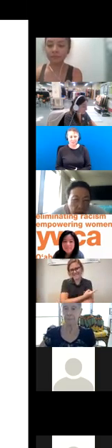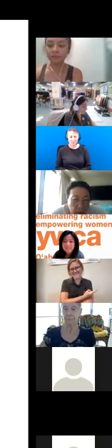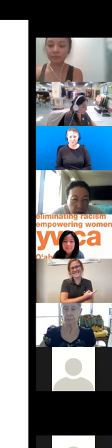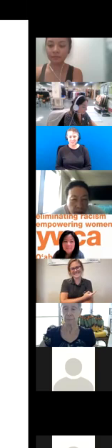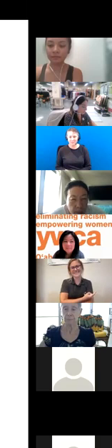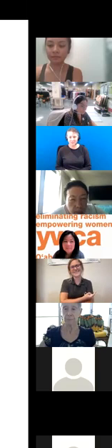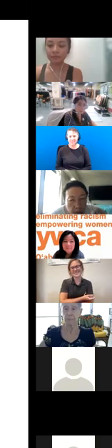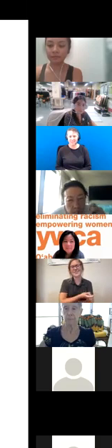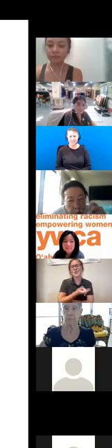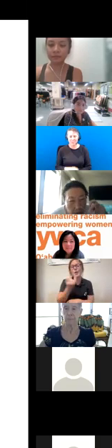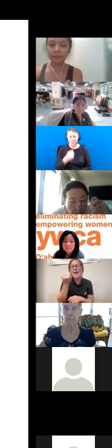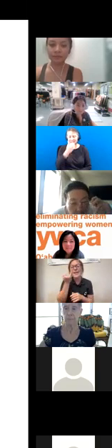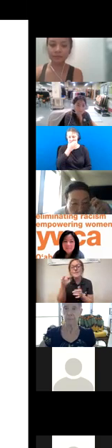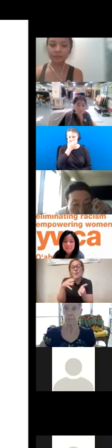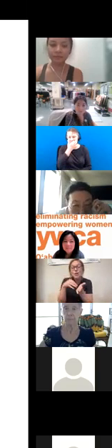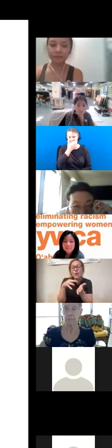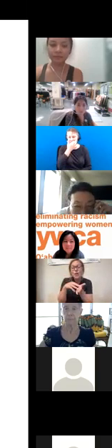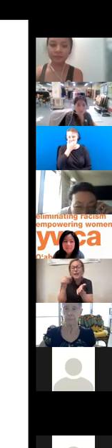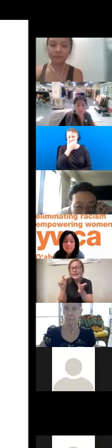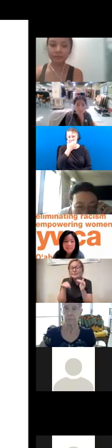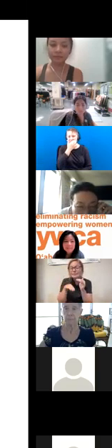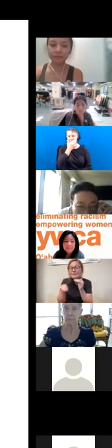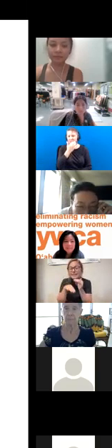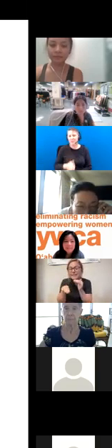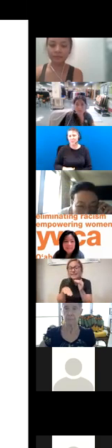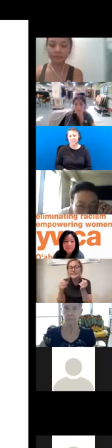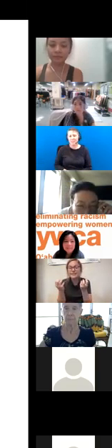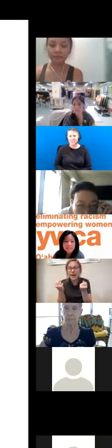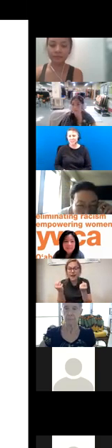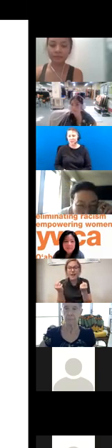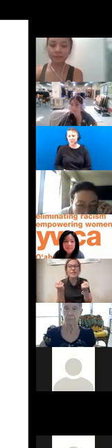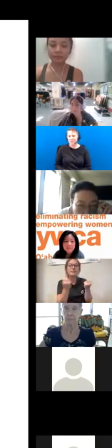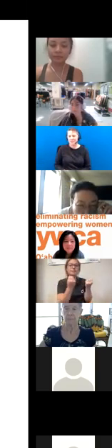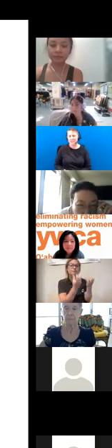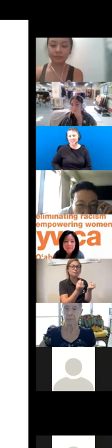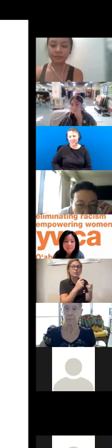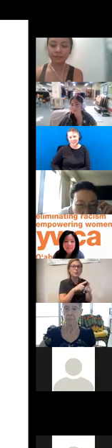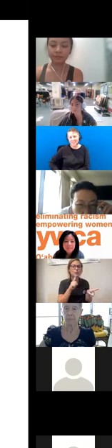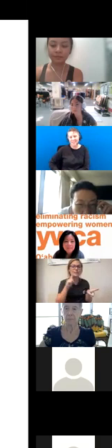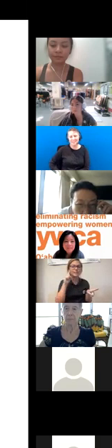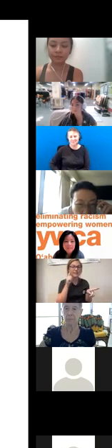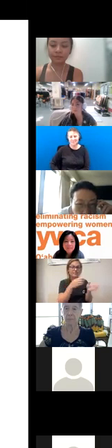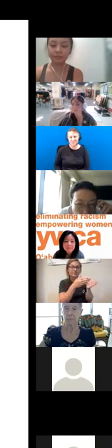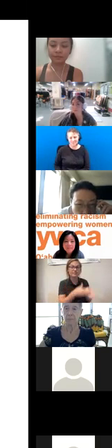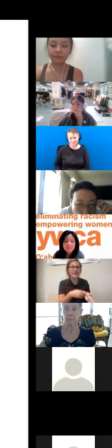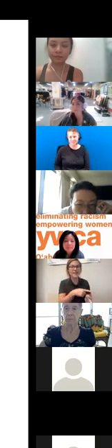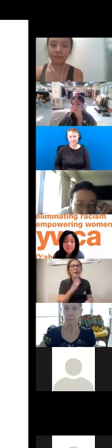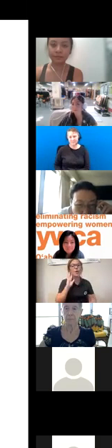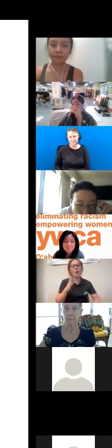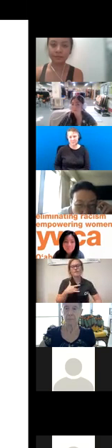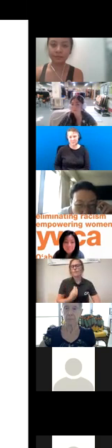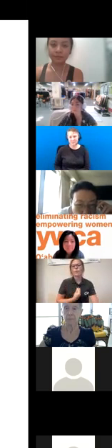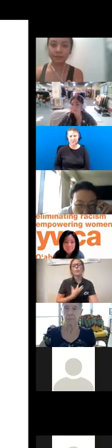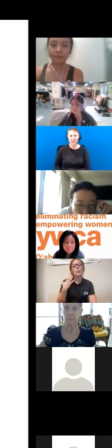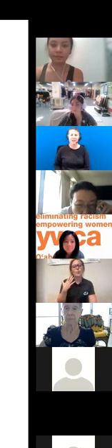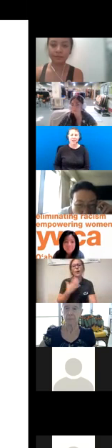so many different resources on what you can learn. So even if you just learn just a couple basic signs, and for the